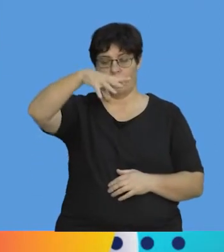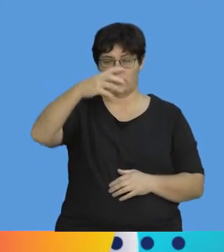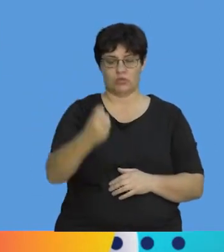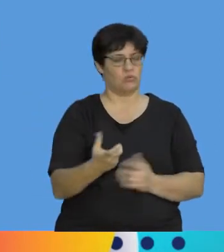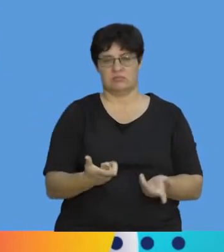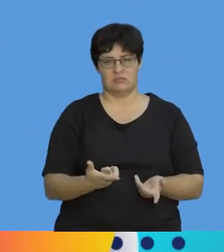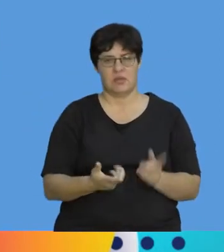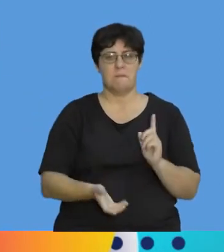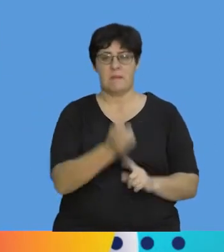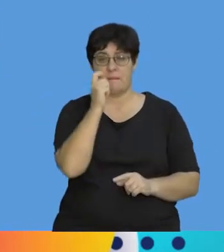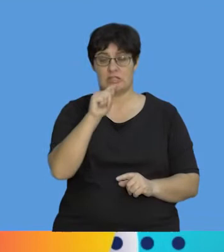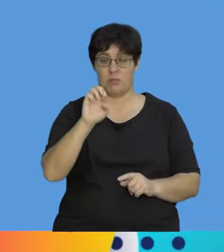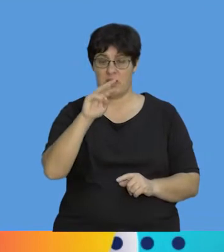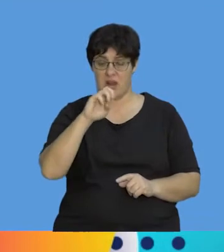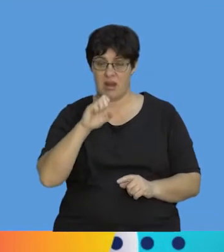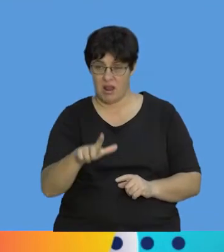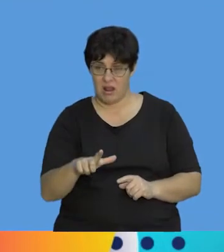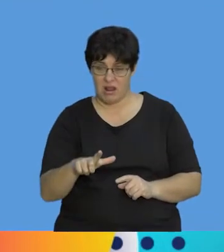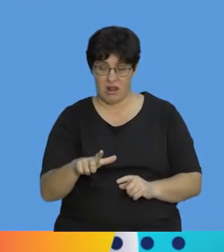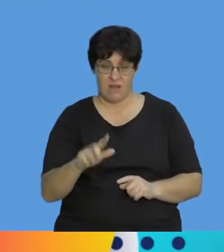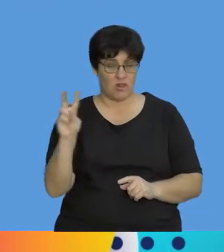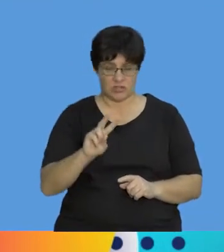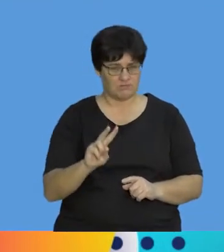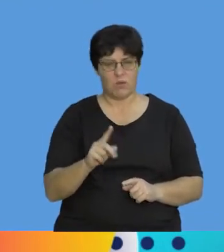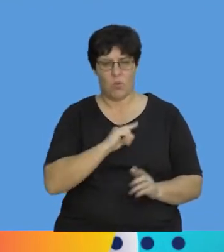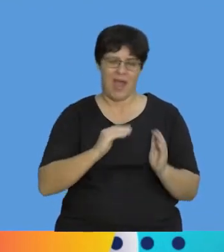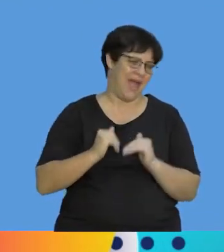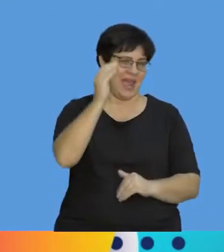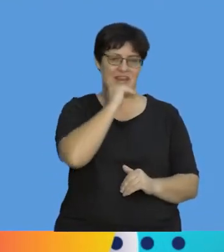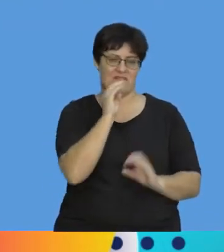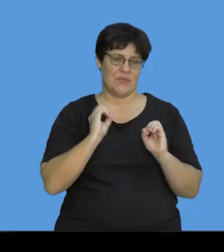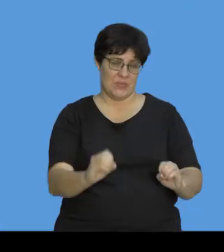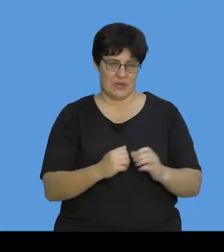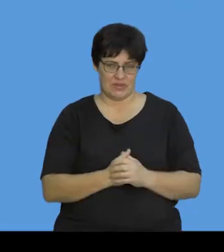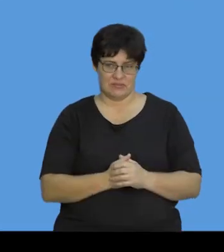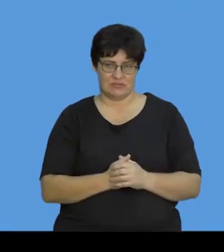drop a stone. It won't reach terminal velocity. It's not high enough. Okay.